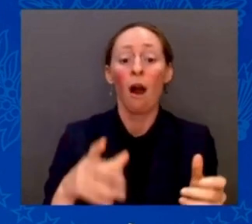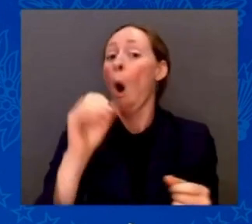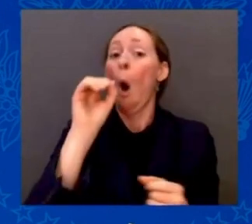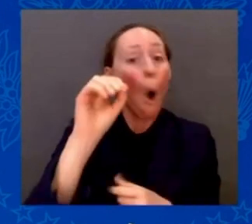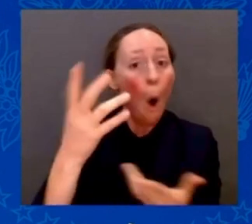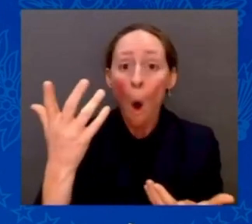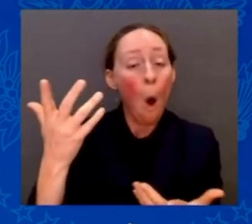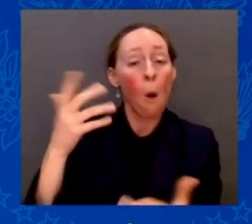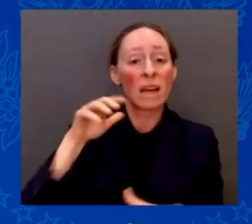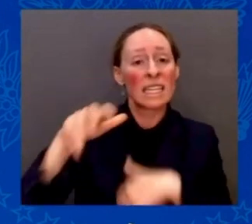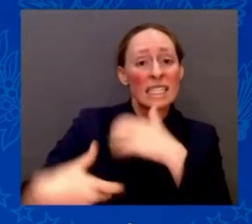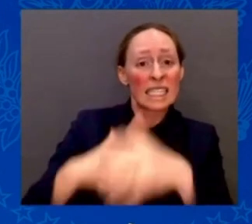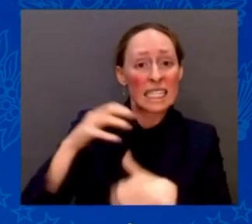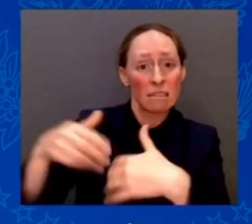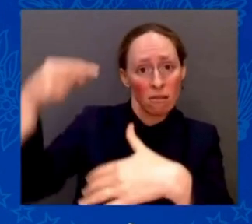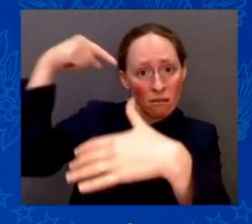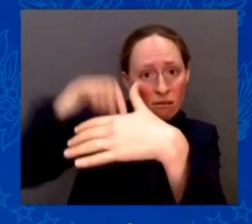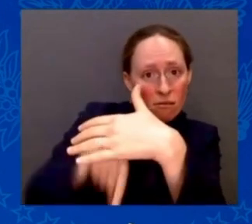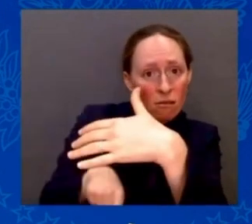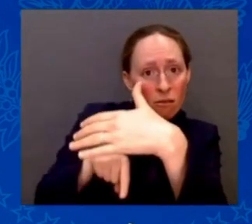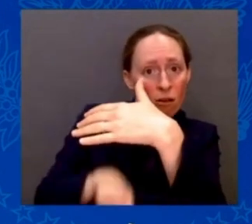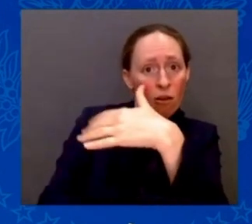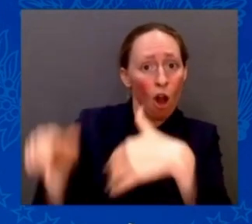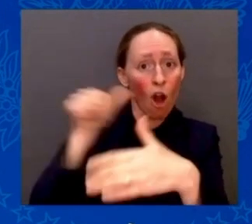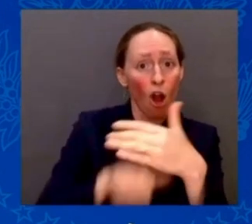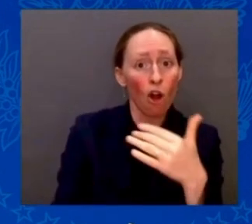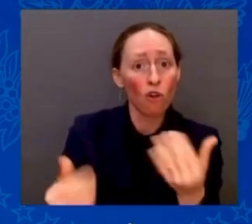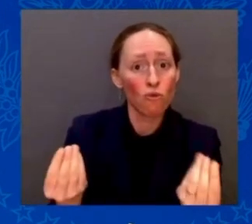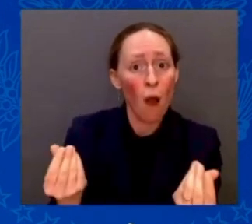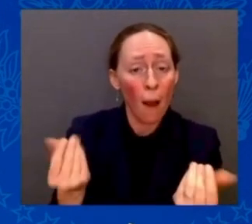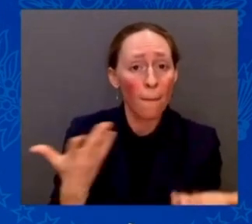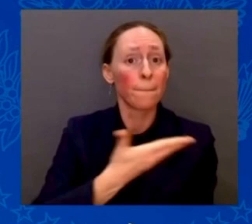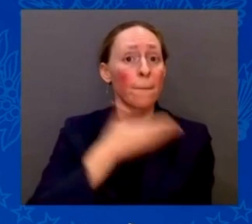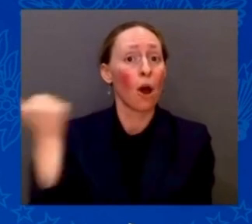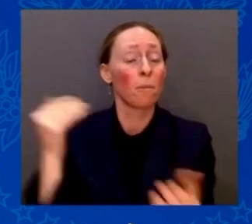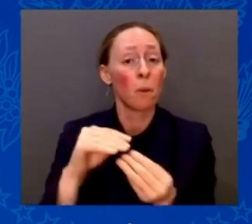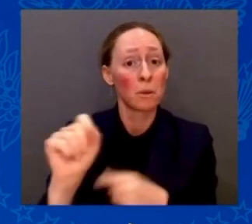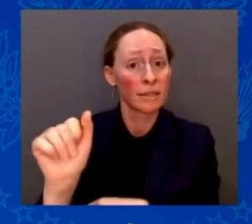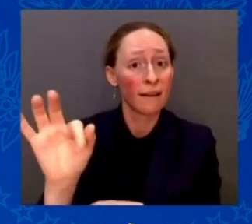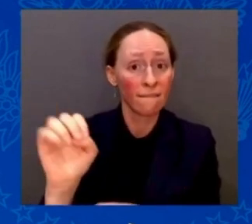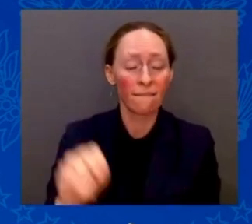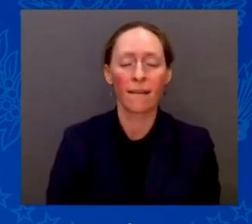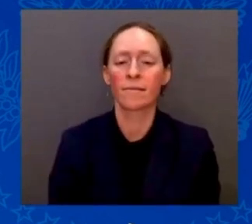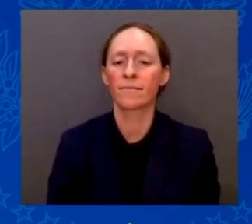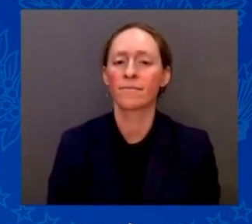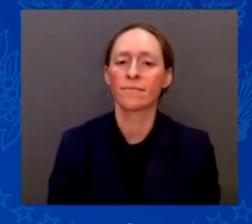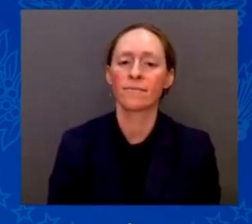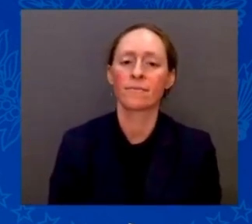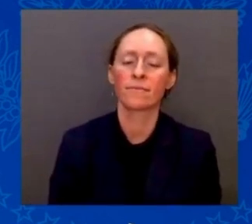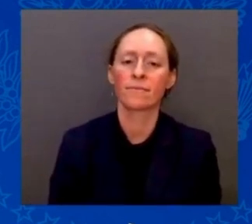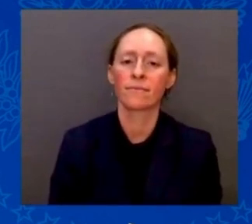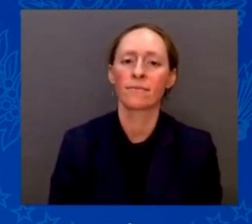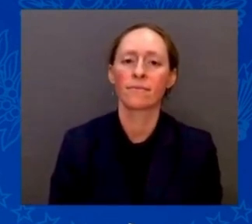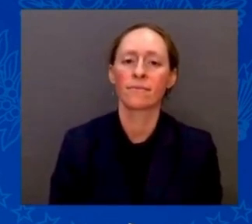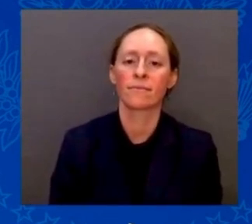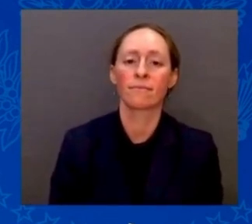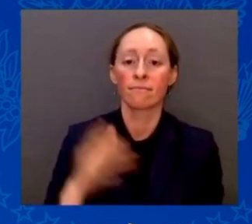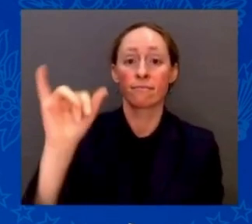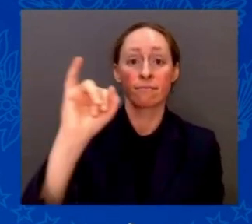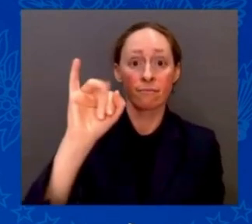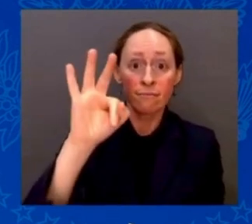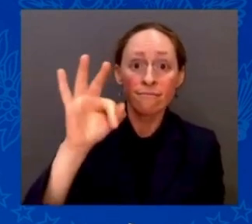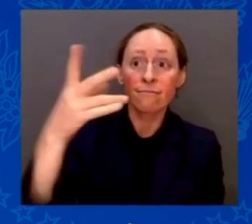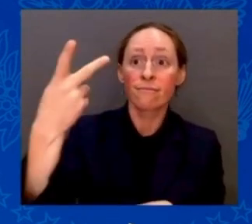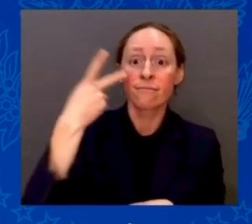possible, we should put them underground. They're safest. It means clearing trees and brush around these wires. It's like the kindling